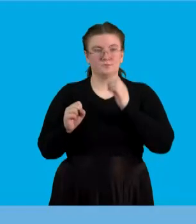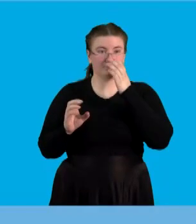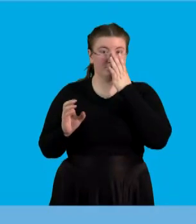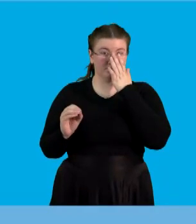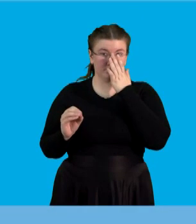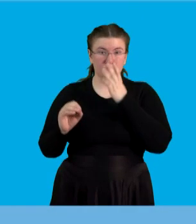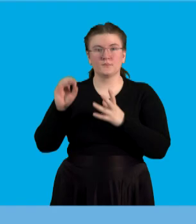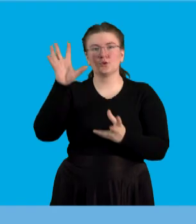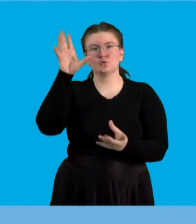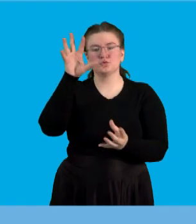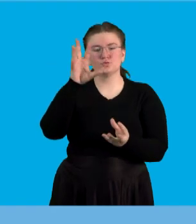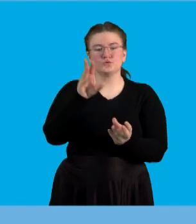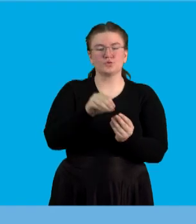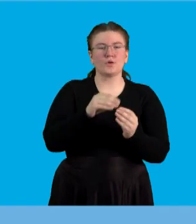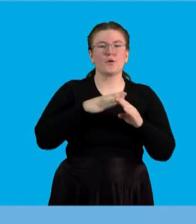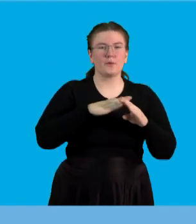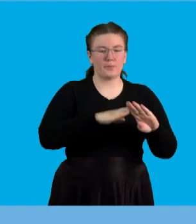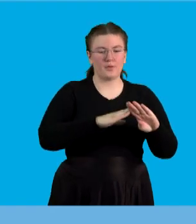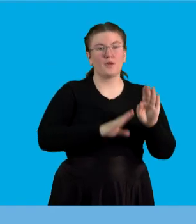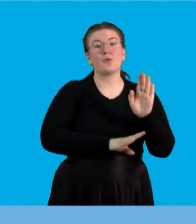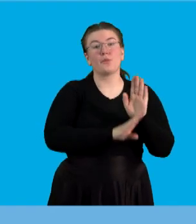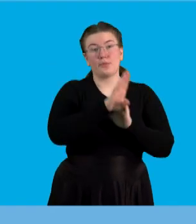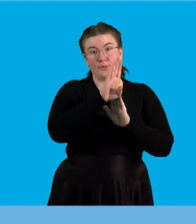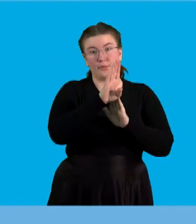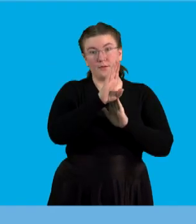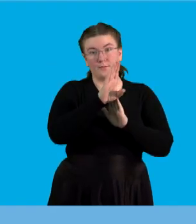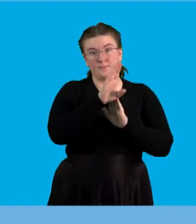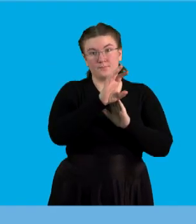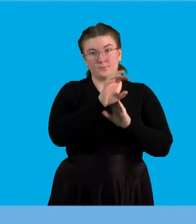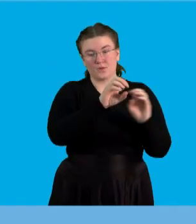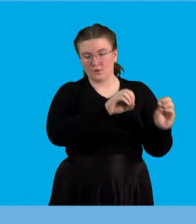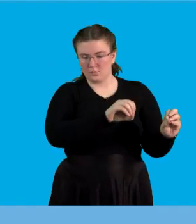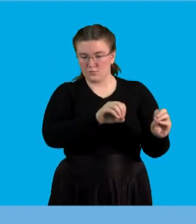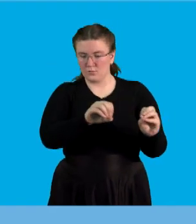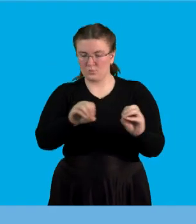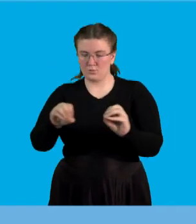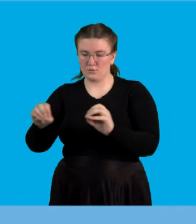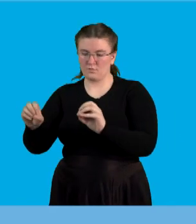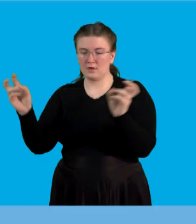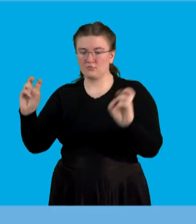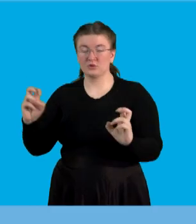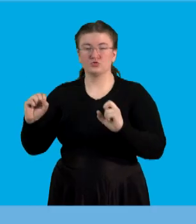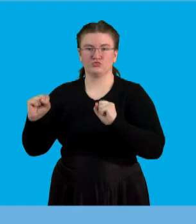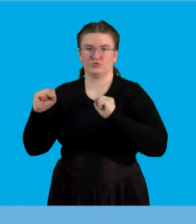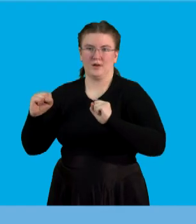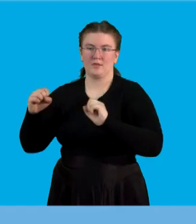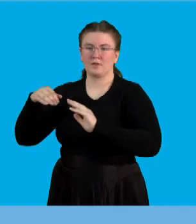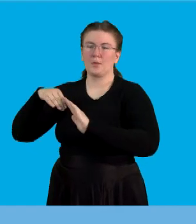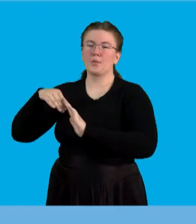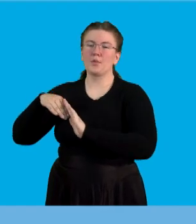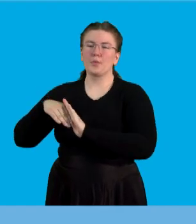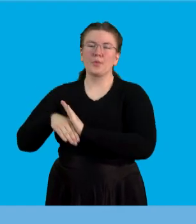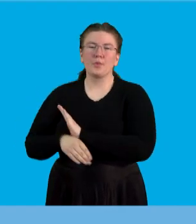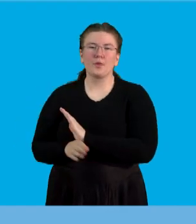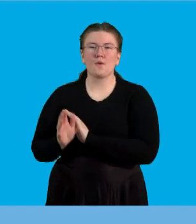So, as the total resistance increases, the total, or the current strength, is going to decrease. So as we have